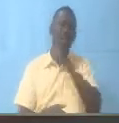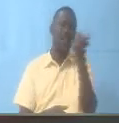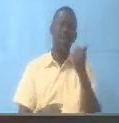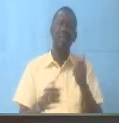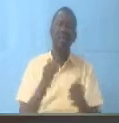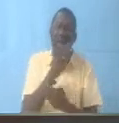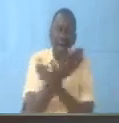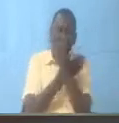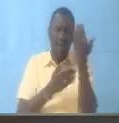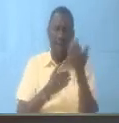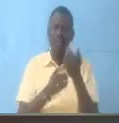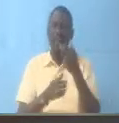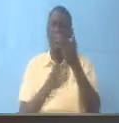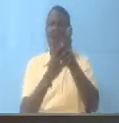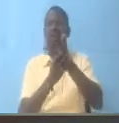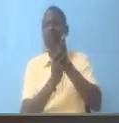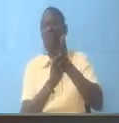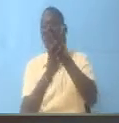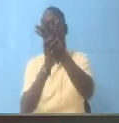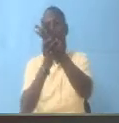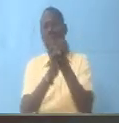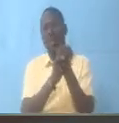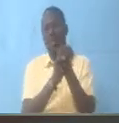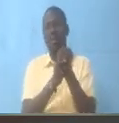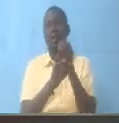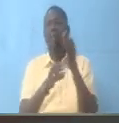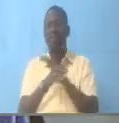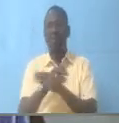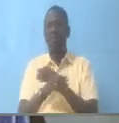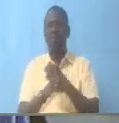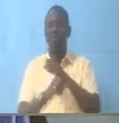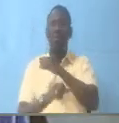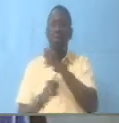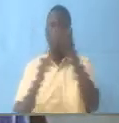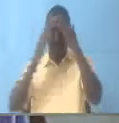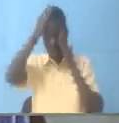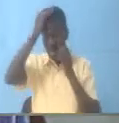ci ndorte 1980 ba 90 bala coup d'état bi.